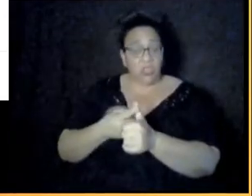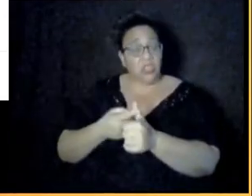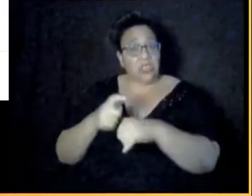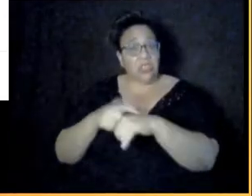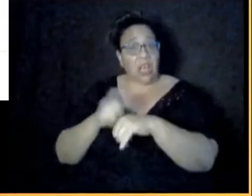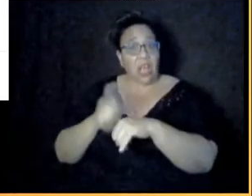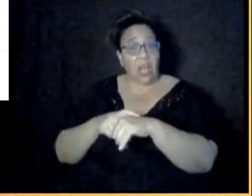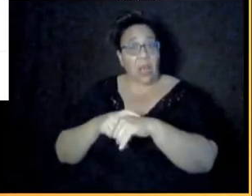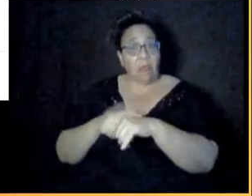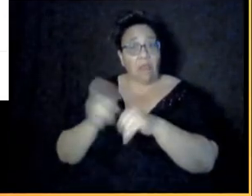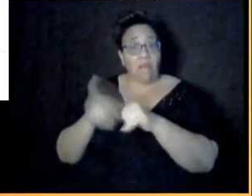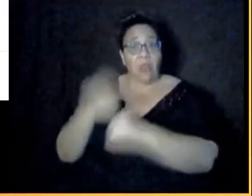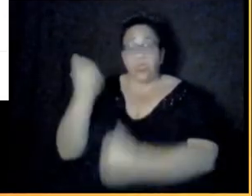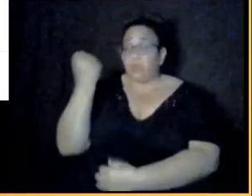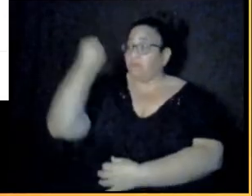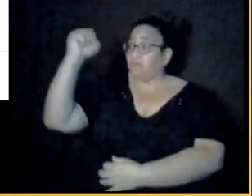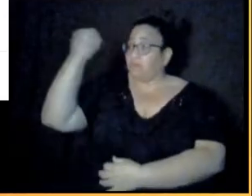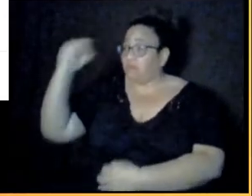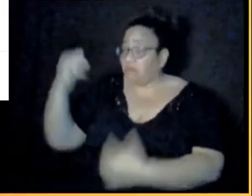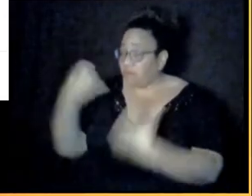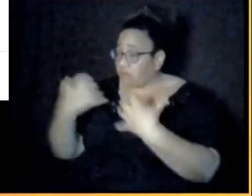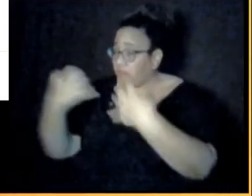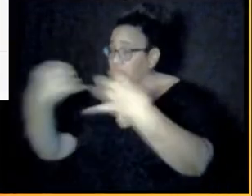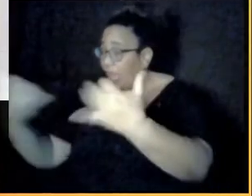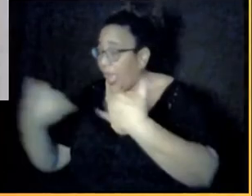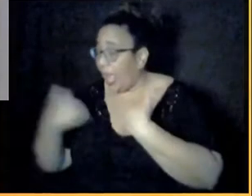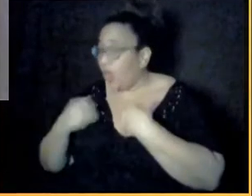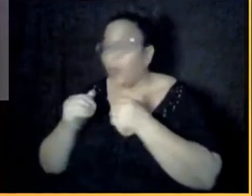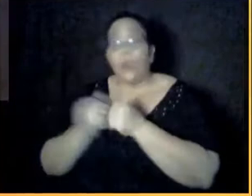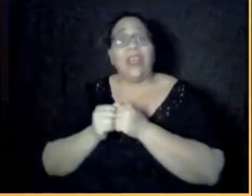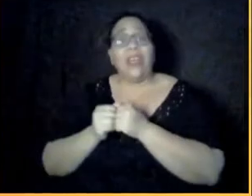my first rally that I had, it was with